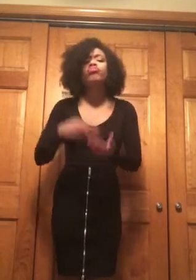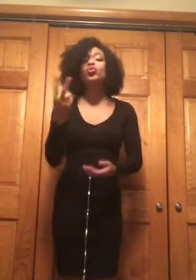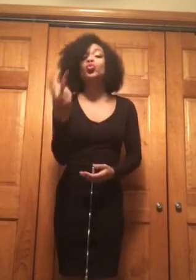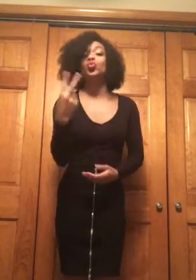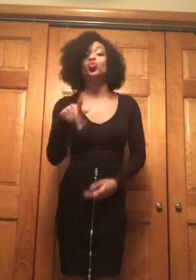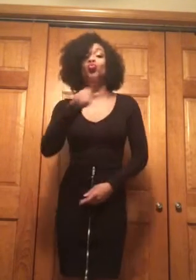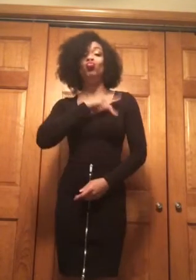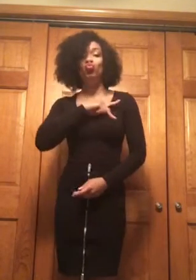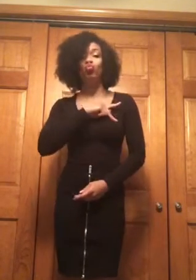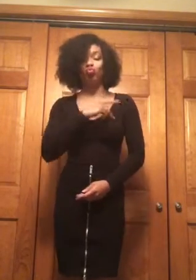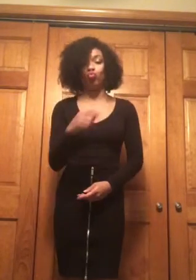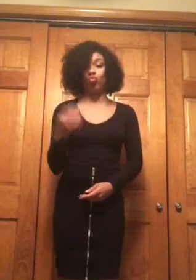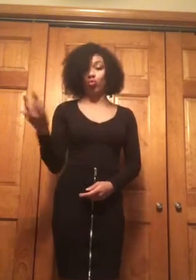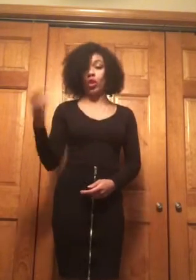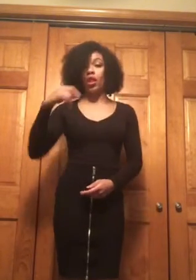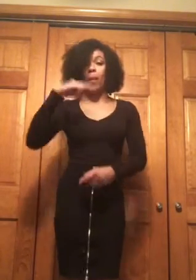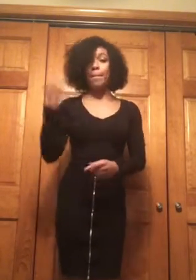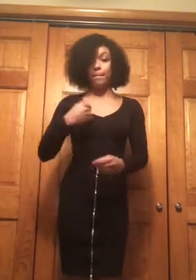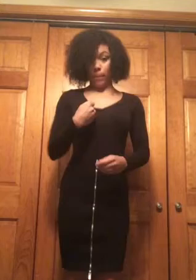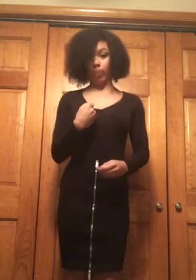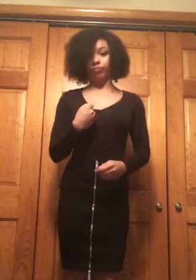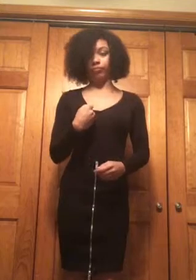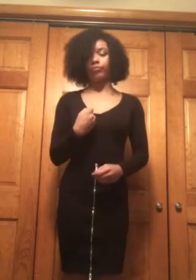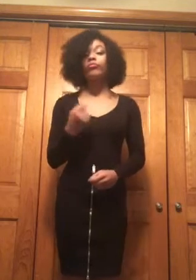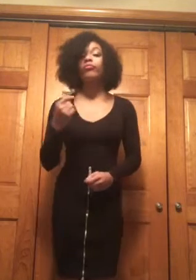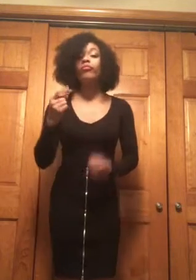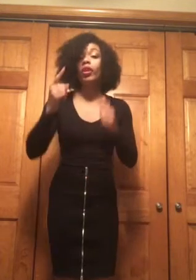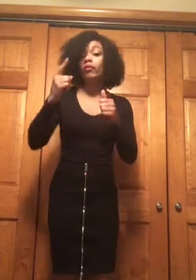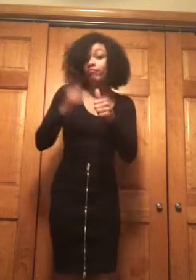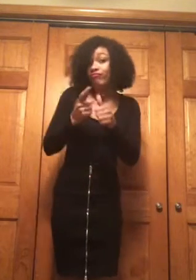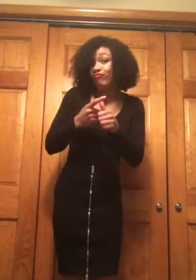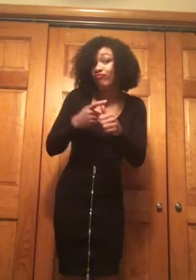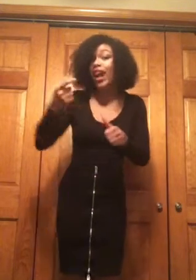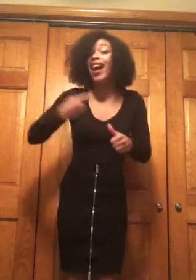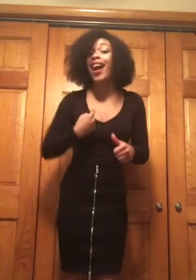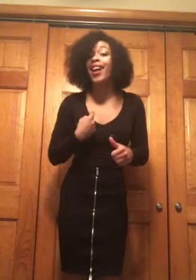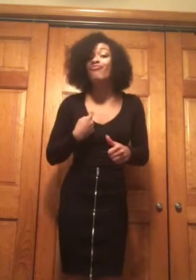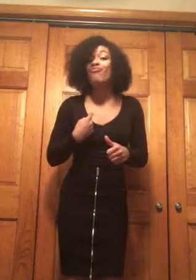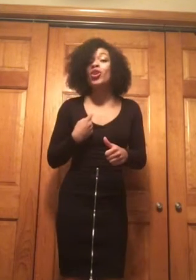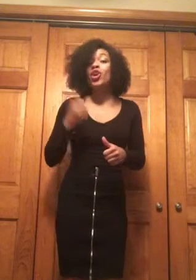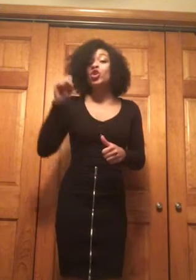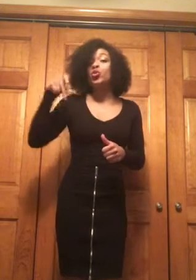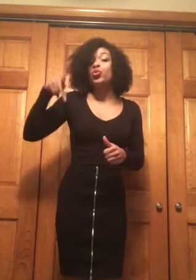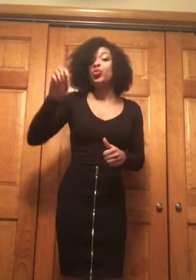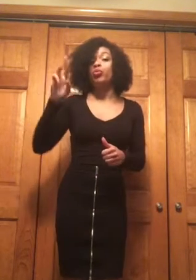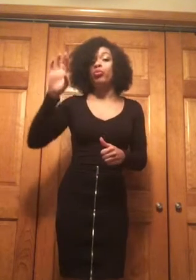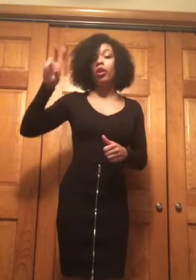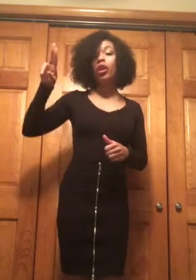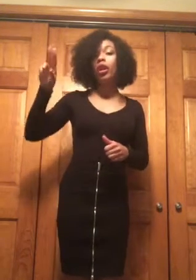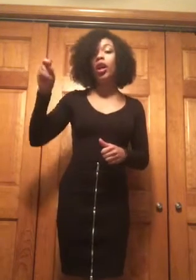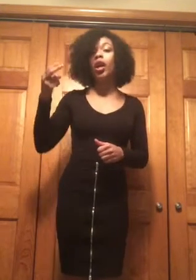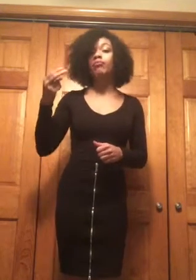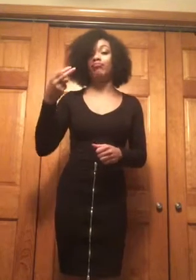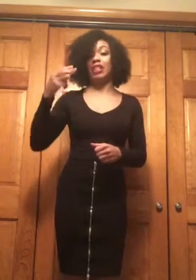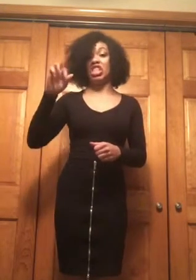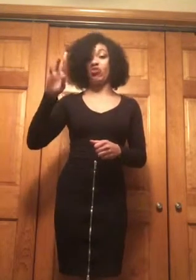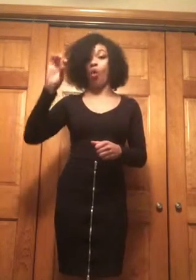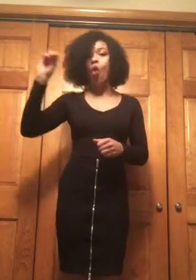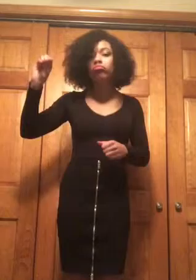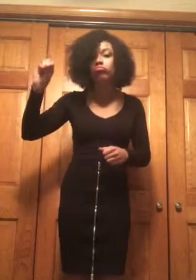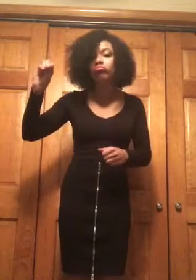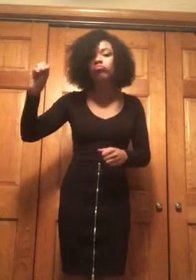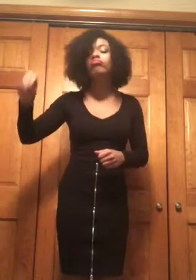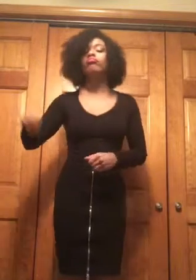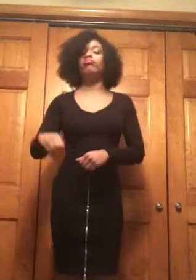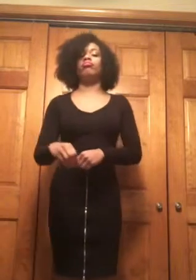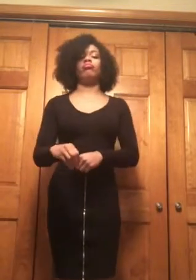very personal things about me. For starters, I'm a superhero. No, not the kind of superhero that you all